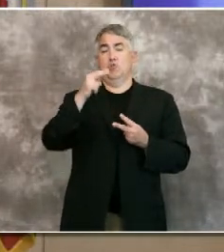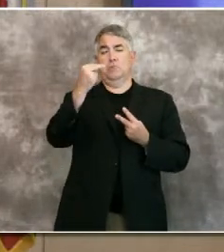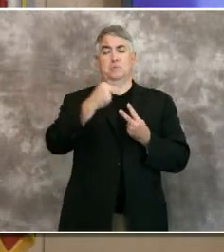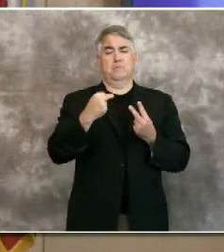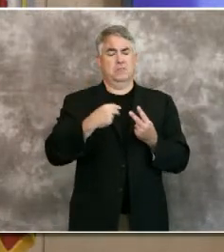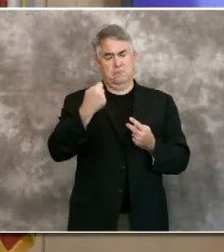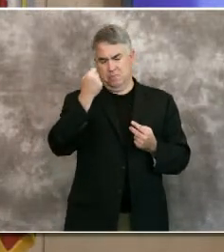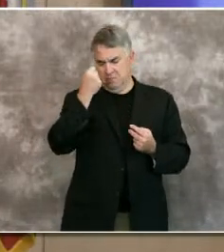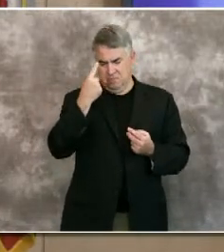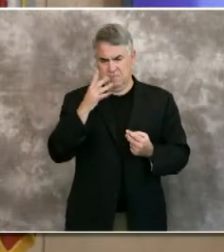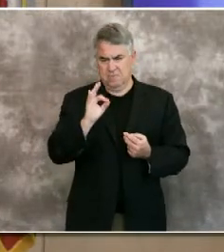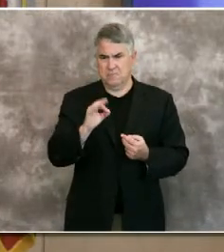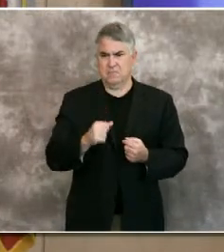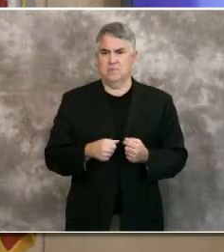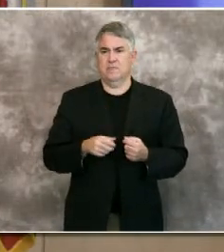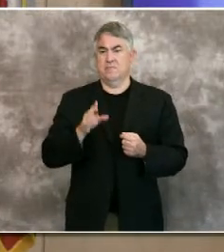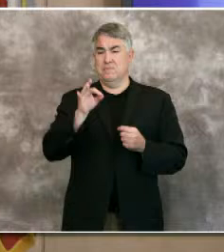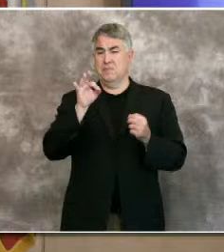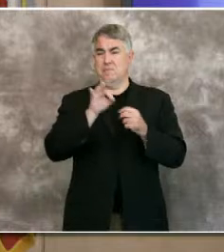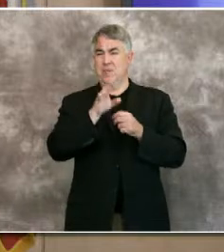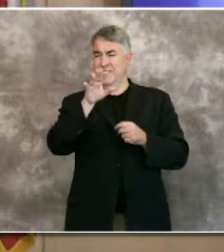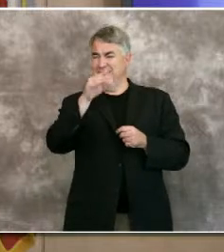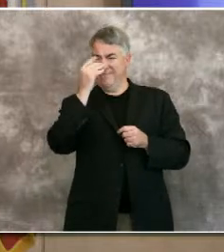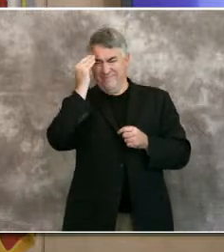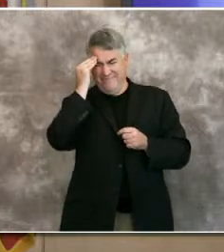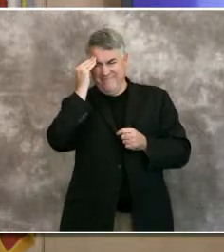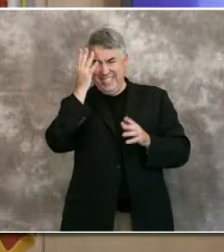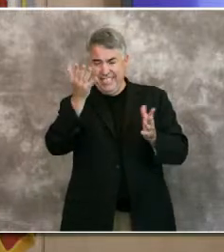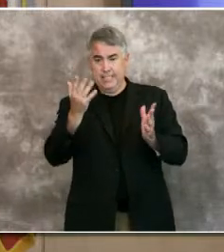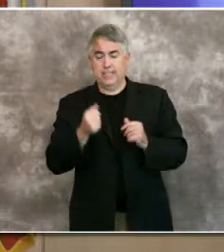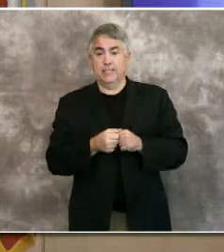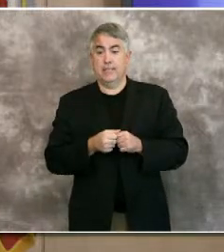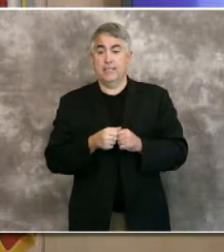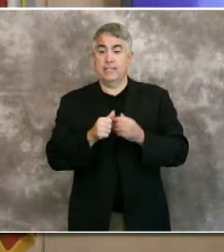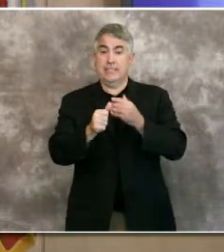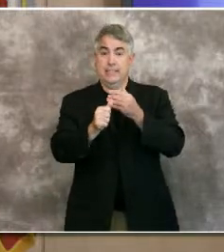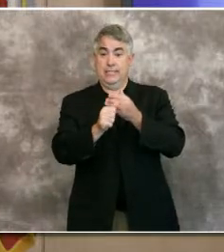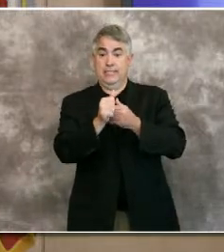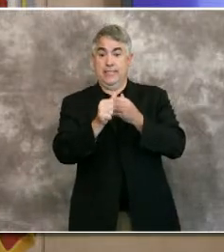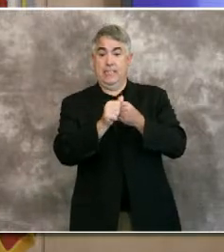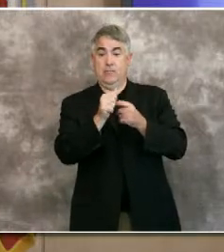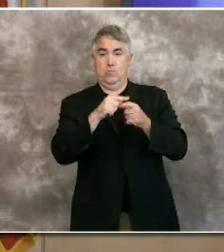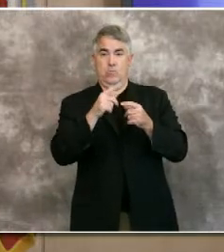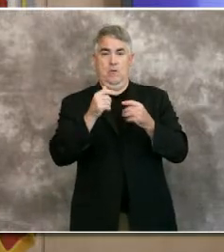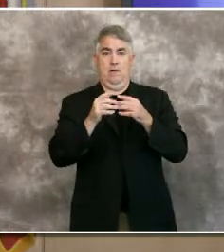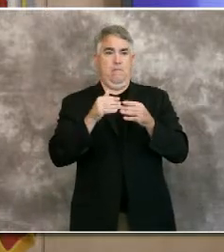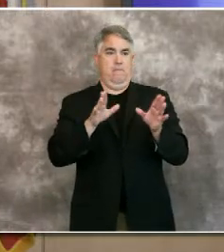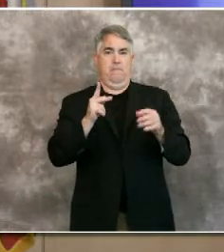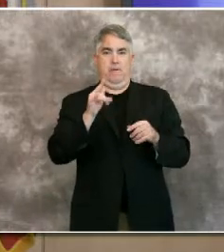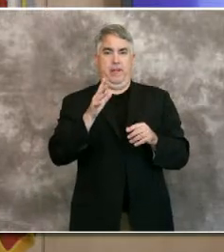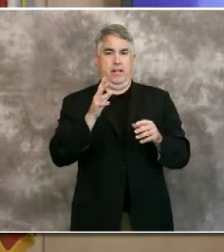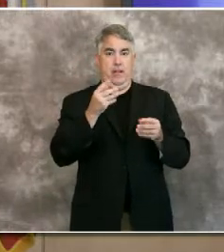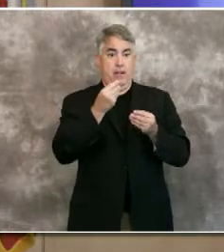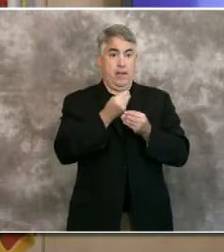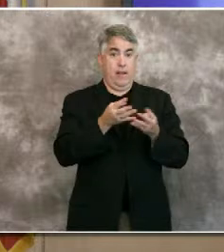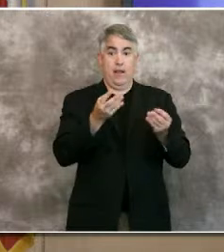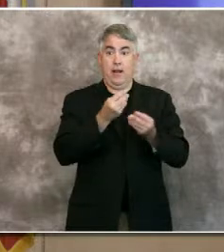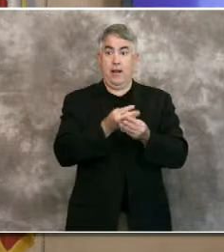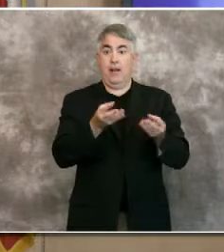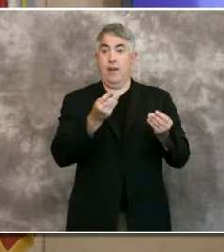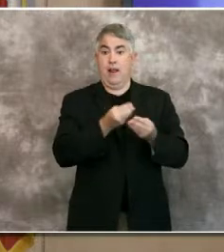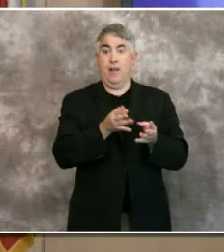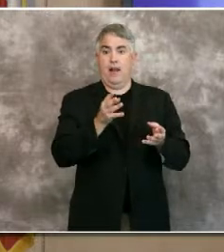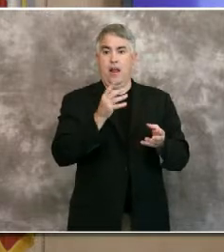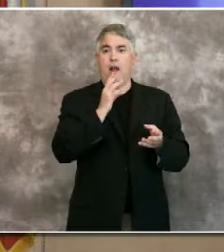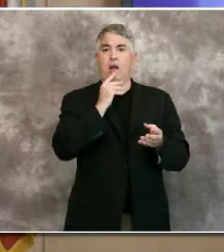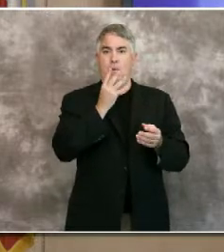note is that any time there's a concern that there's a danger to the public, that information will be shared. And so as a part of the follow-up is